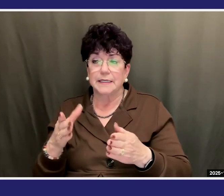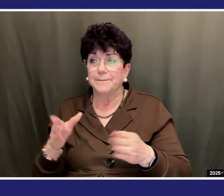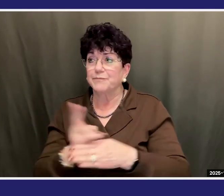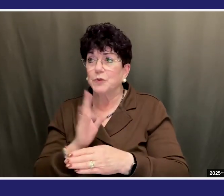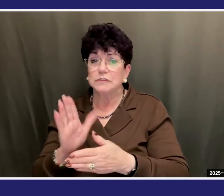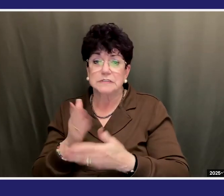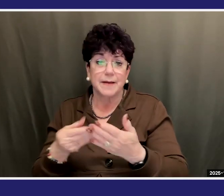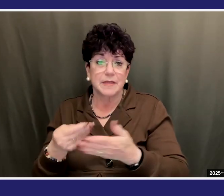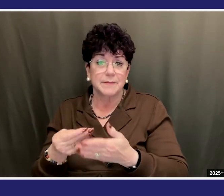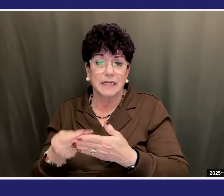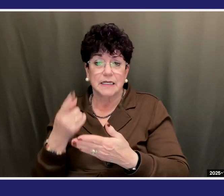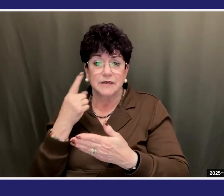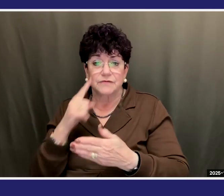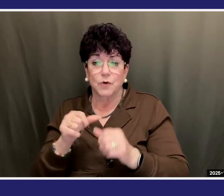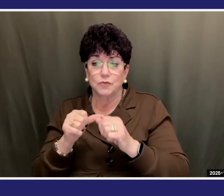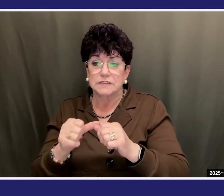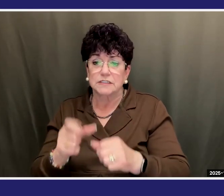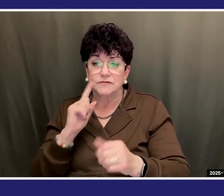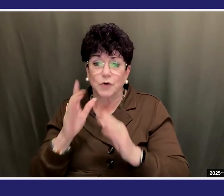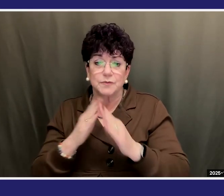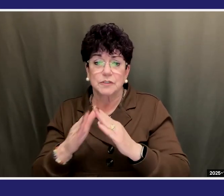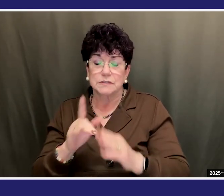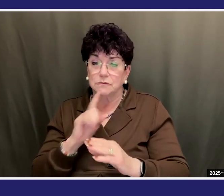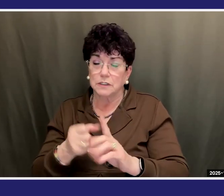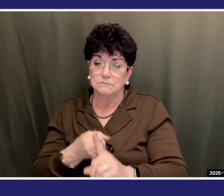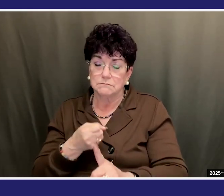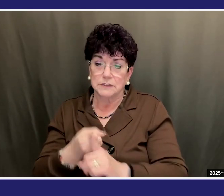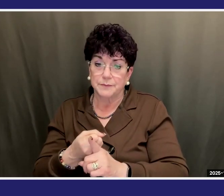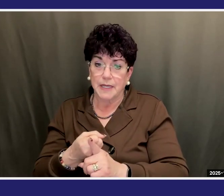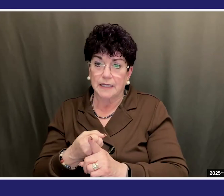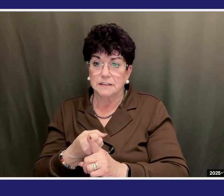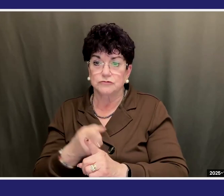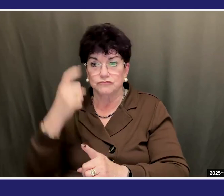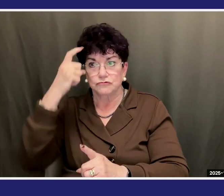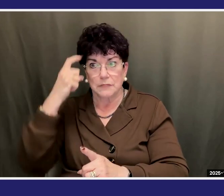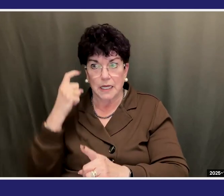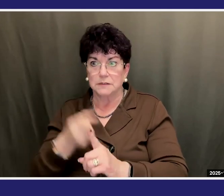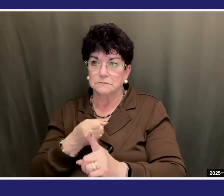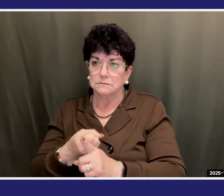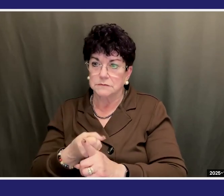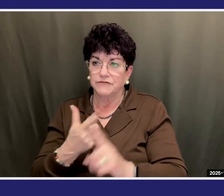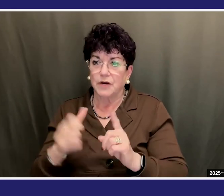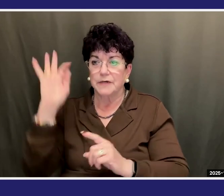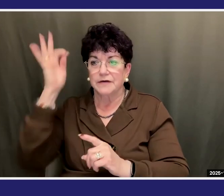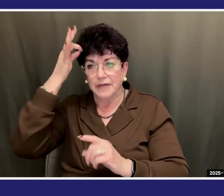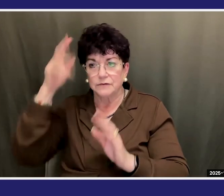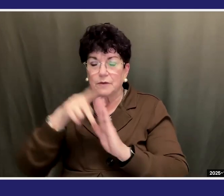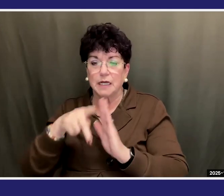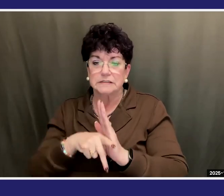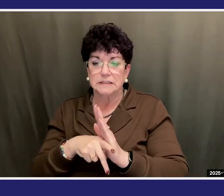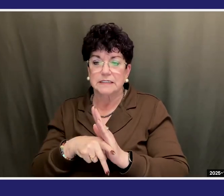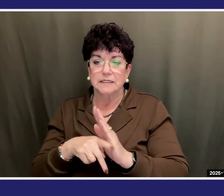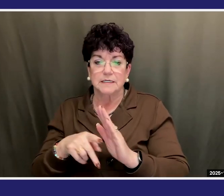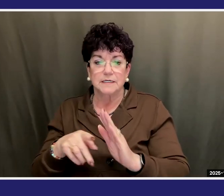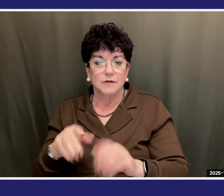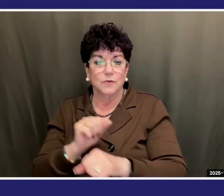improving resilience in communities that have been so impacted traumatically by federal immigration policy. Could you partner with DHCS